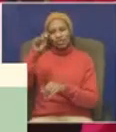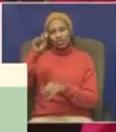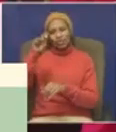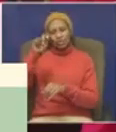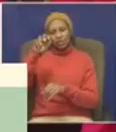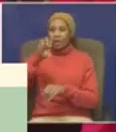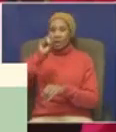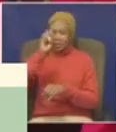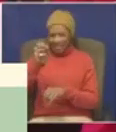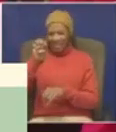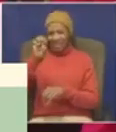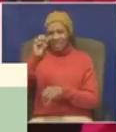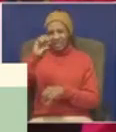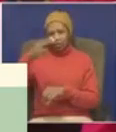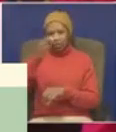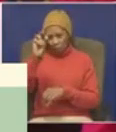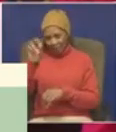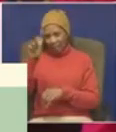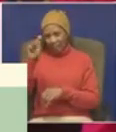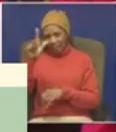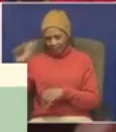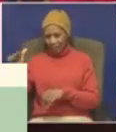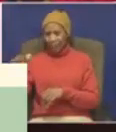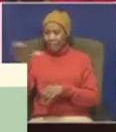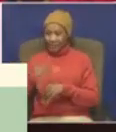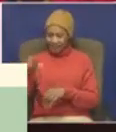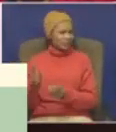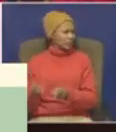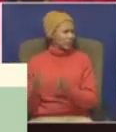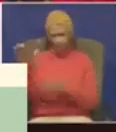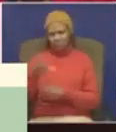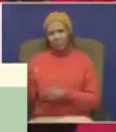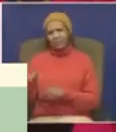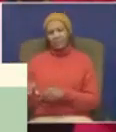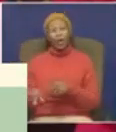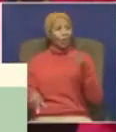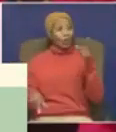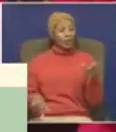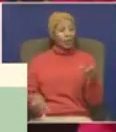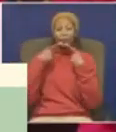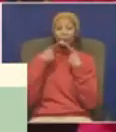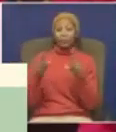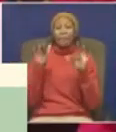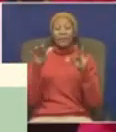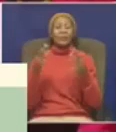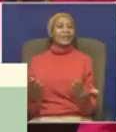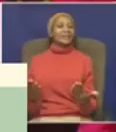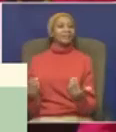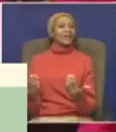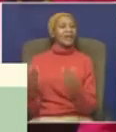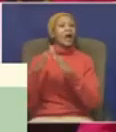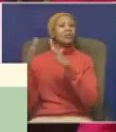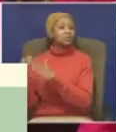result, that land is not for human settlement. And when you created that impression, a lot of expectation was made.